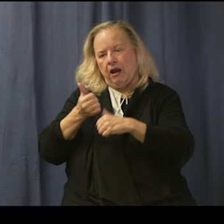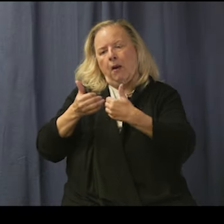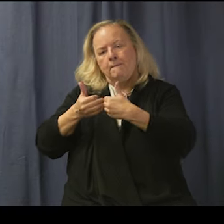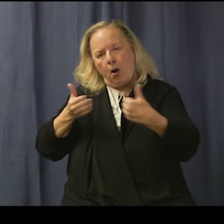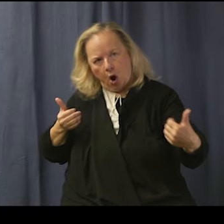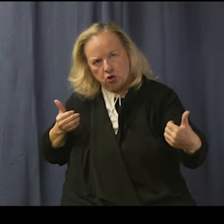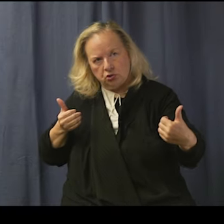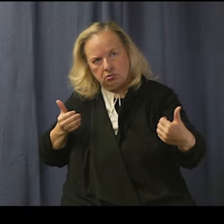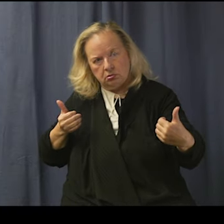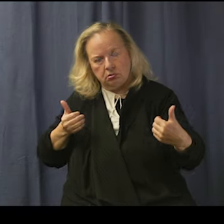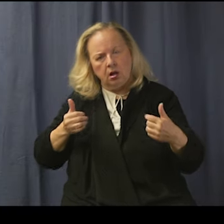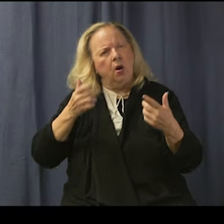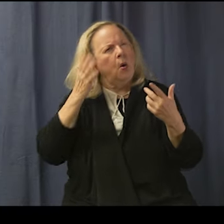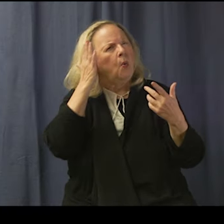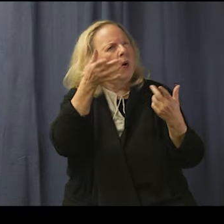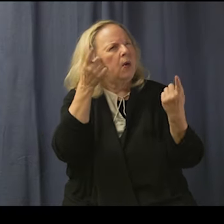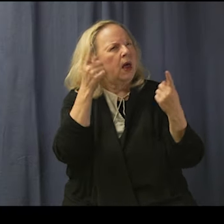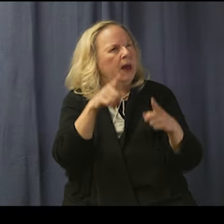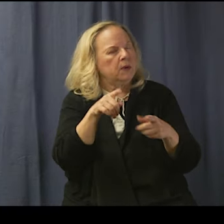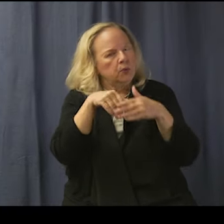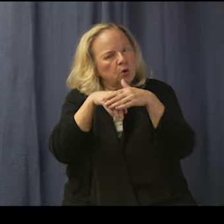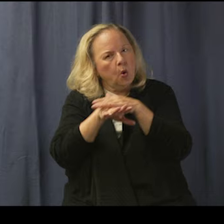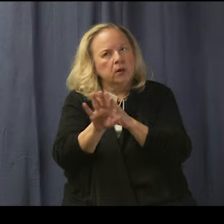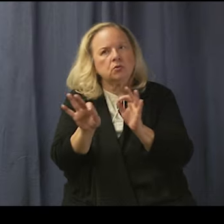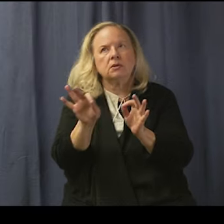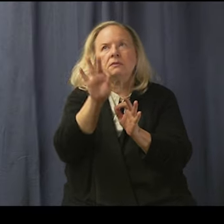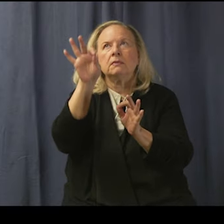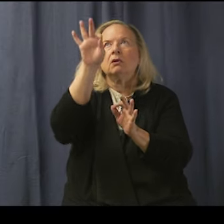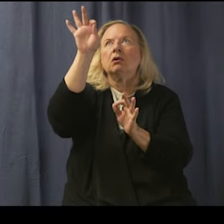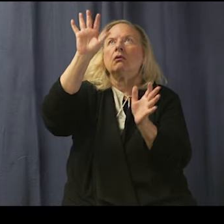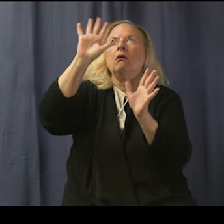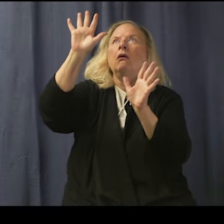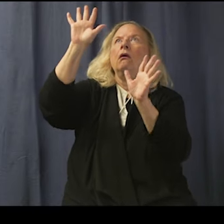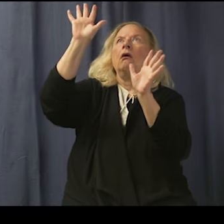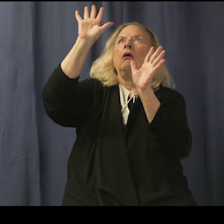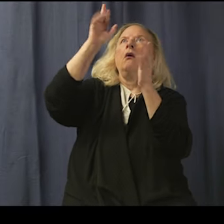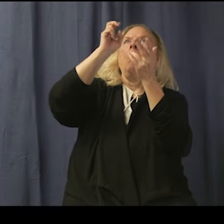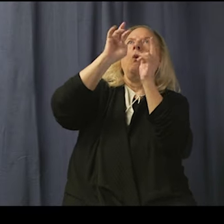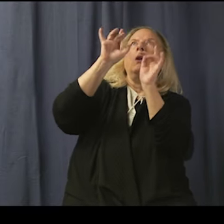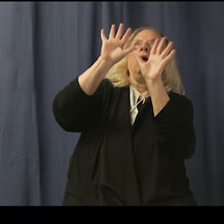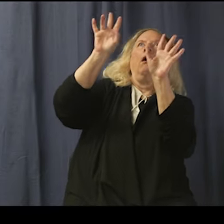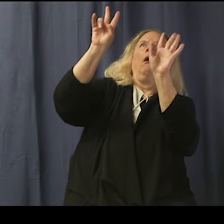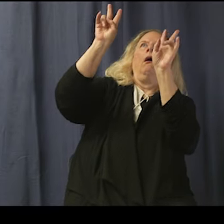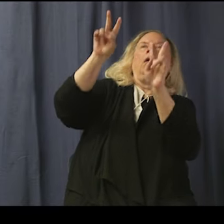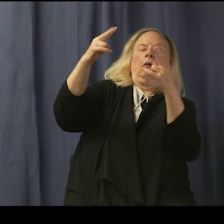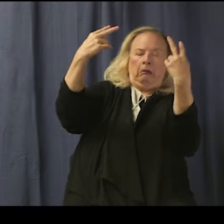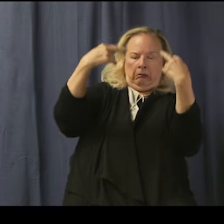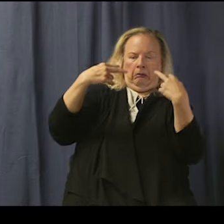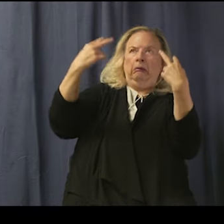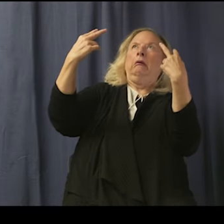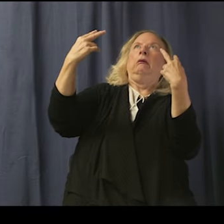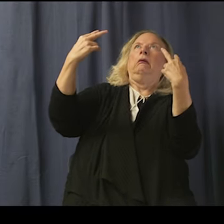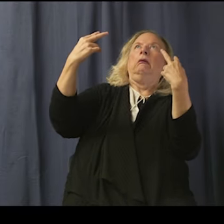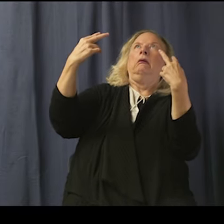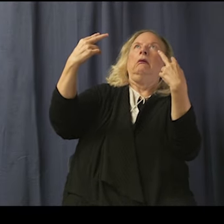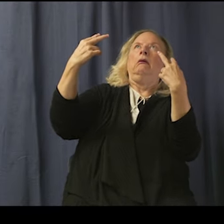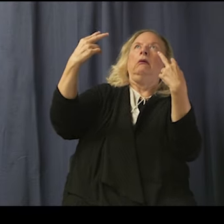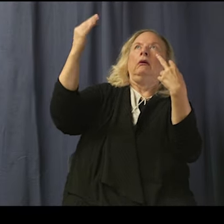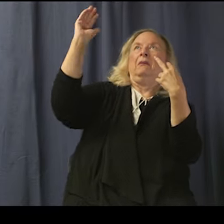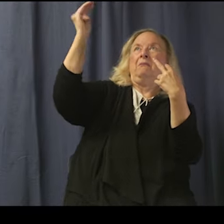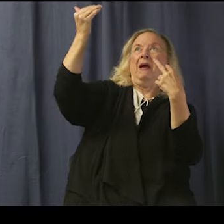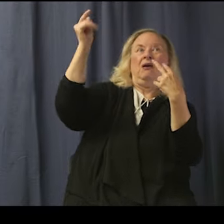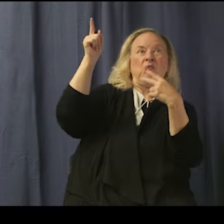like when we all enter into God's presence, who is holy, holy, holy, and we see ourselves? And